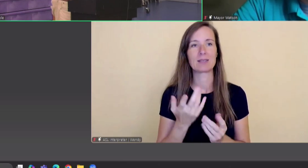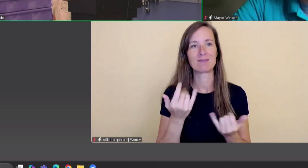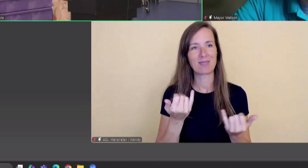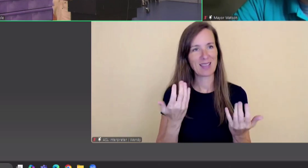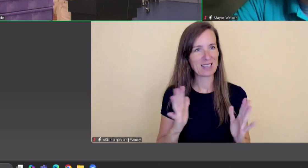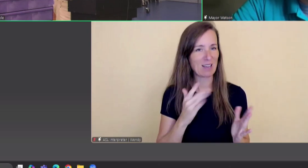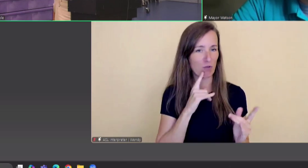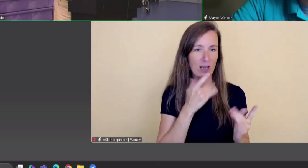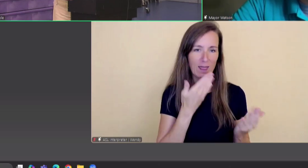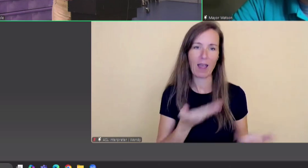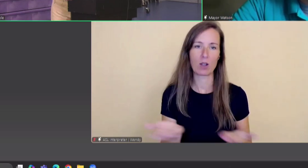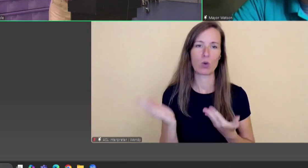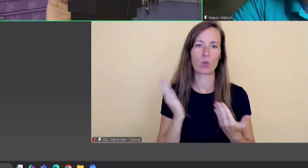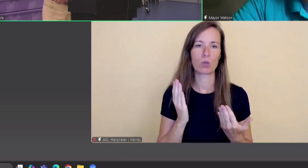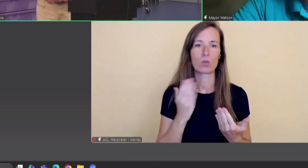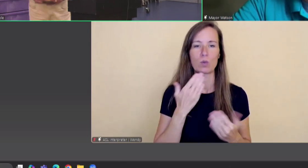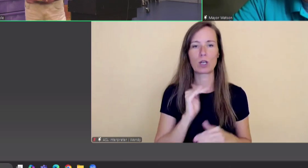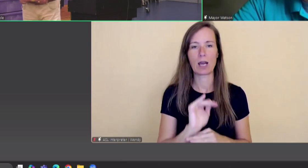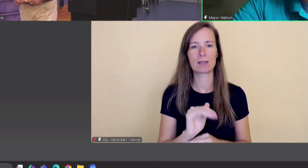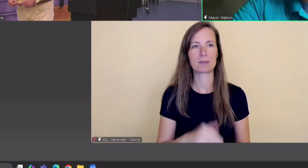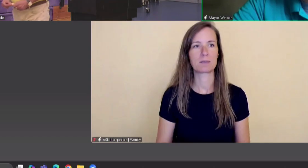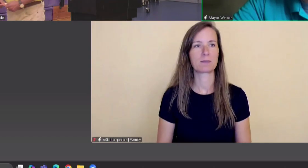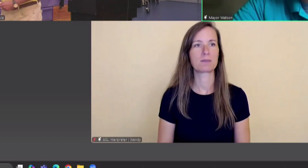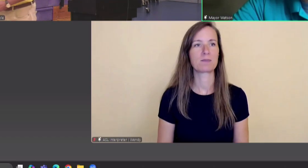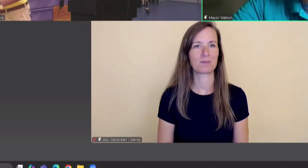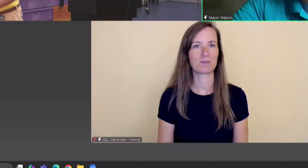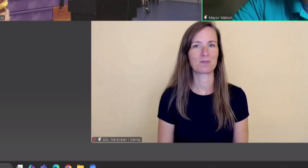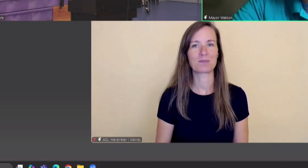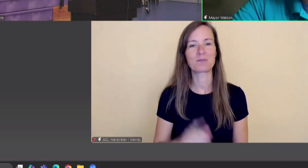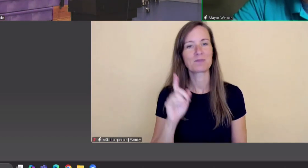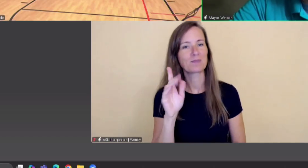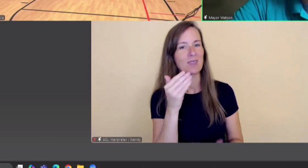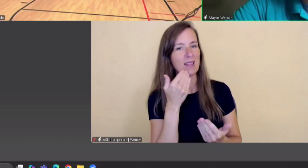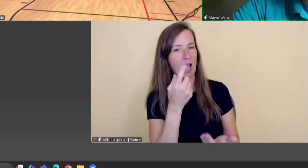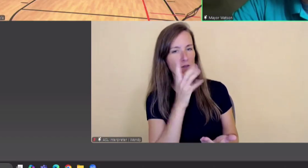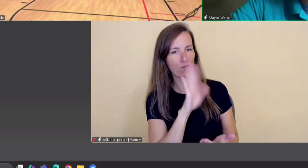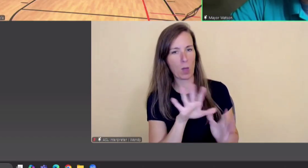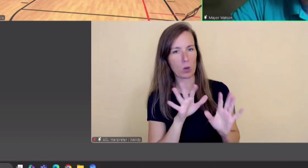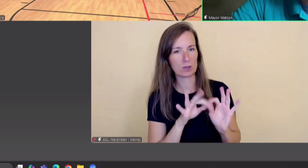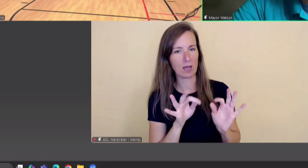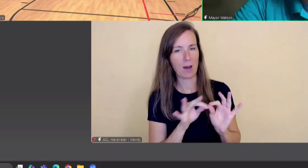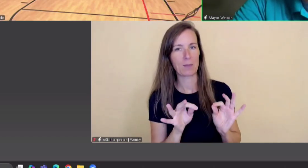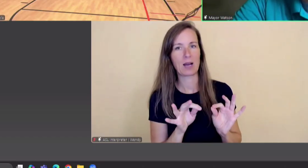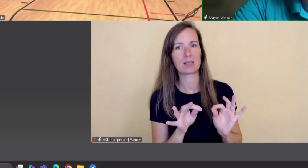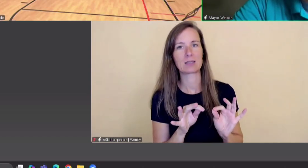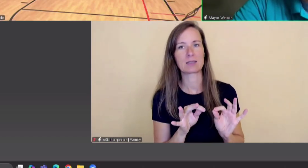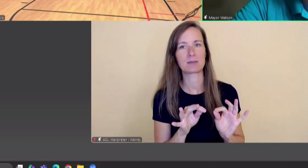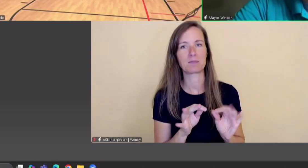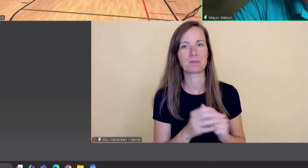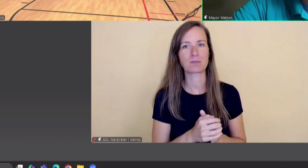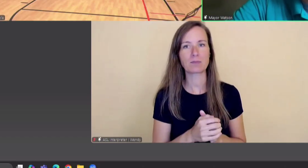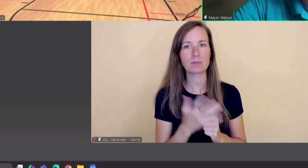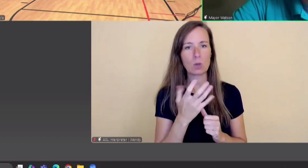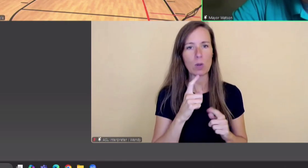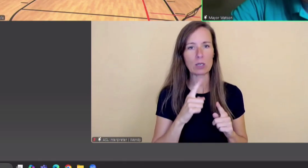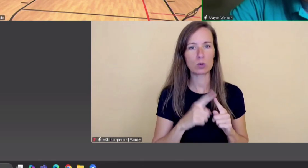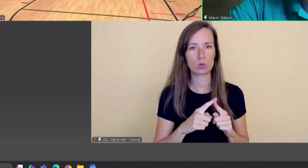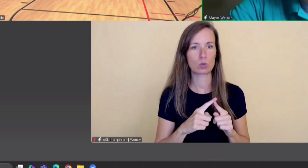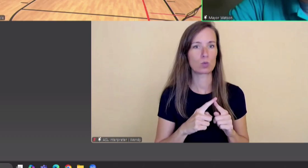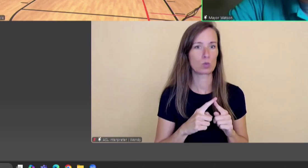everyone. Good night. Thank you for those comments, and I want to echo all of